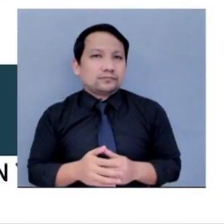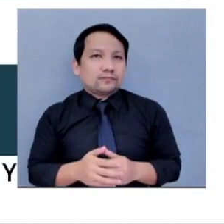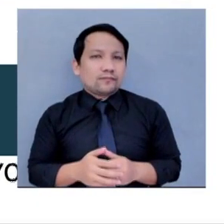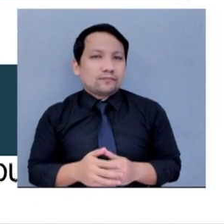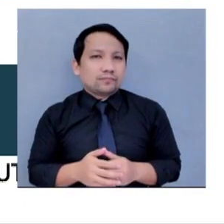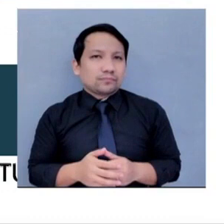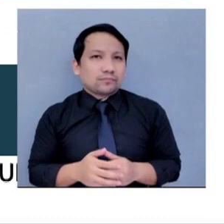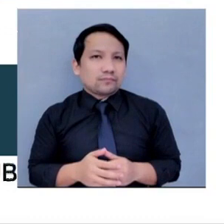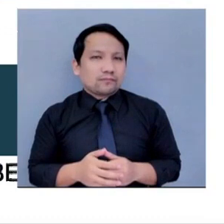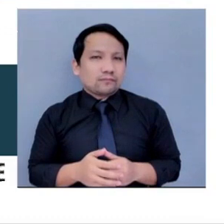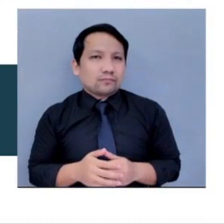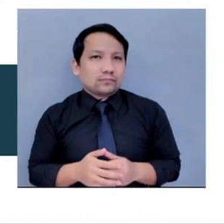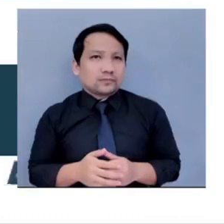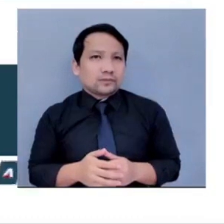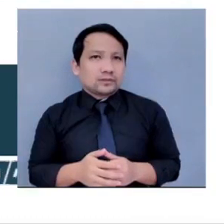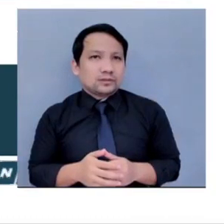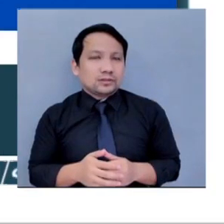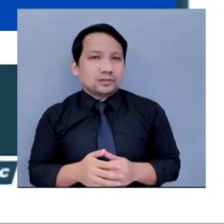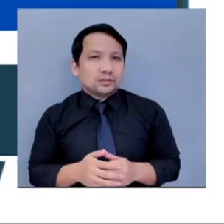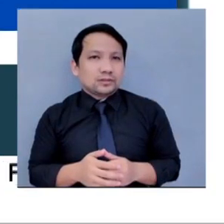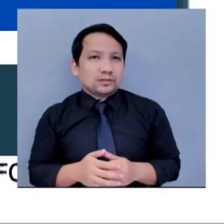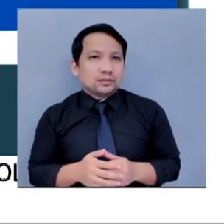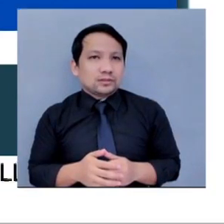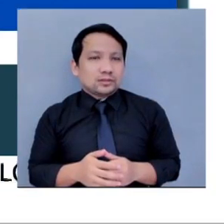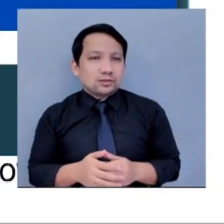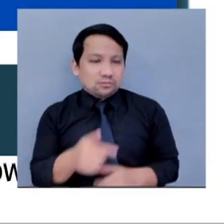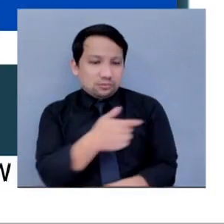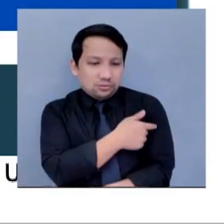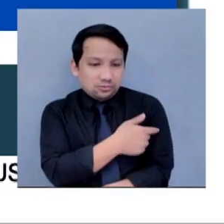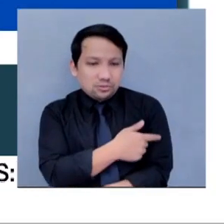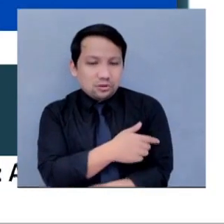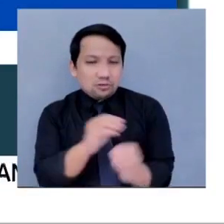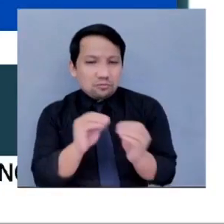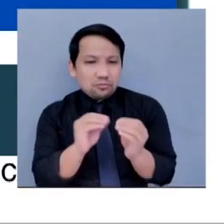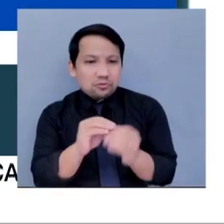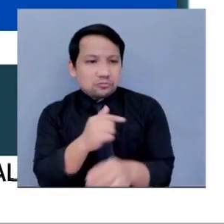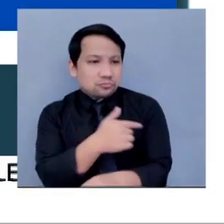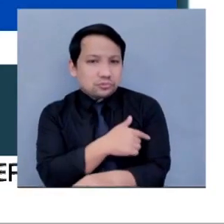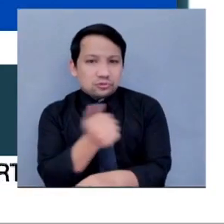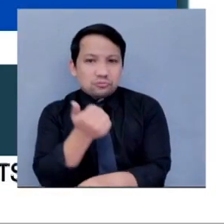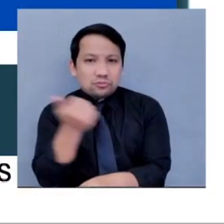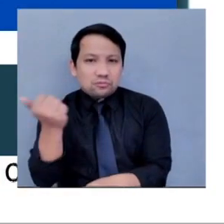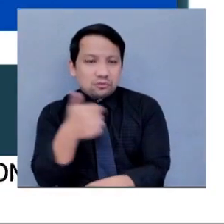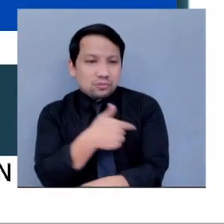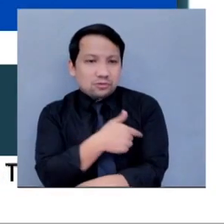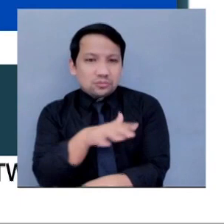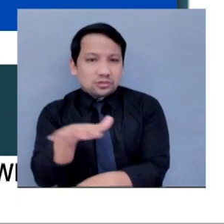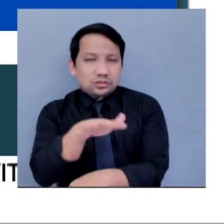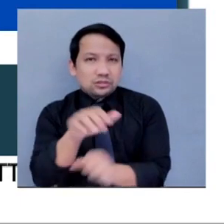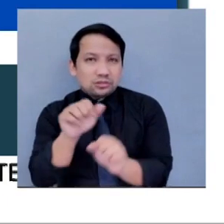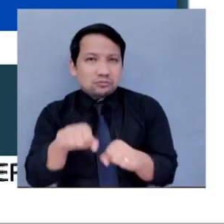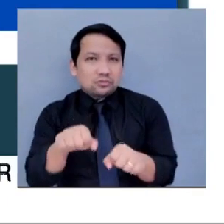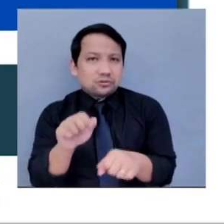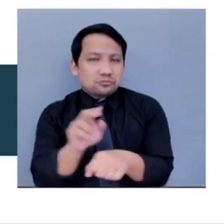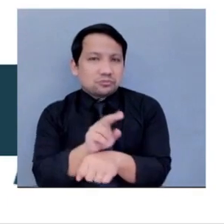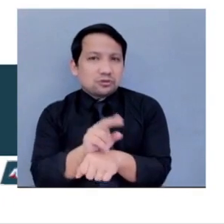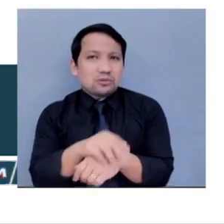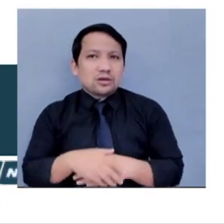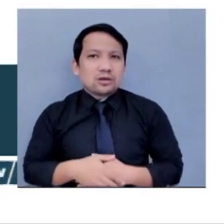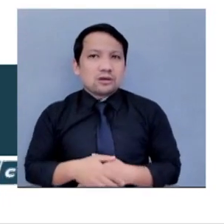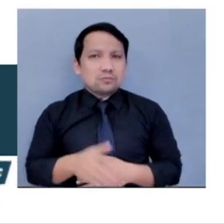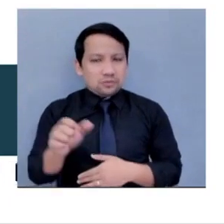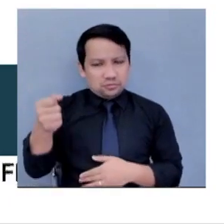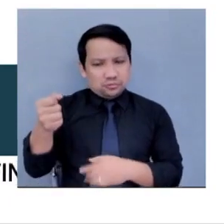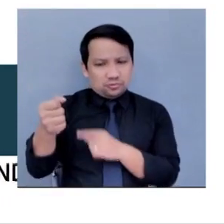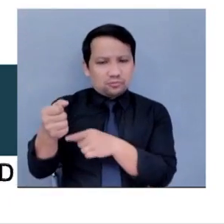the bivalent booster doses that are more effective supposedly for Omicron. But we're going to talk more about that in a bit, Mike. But